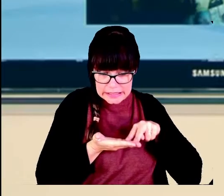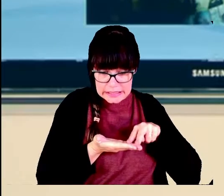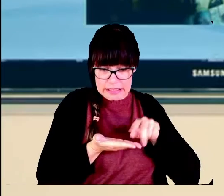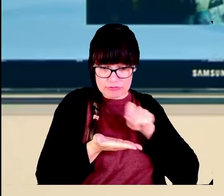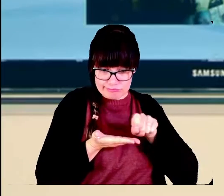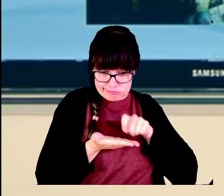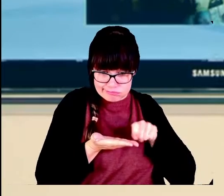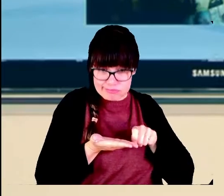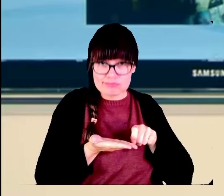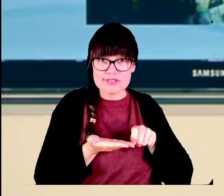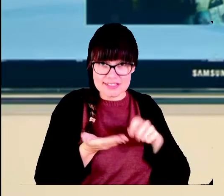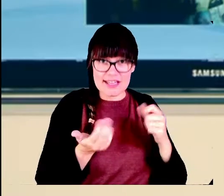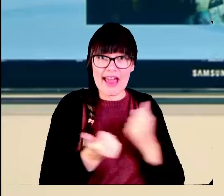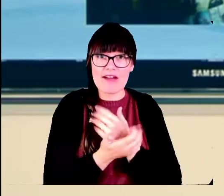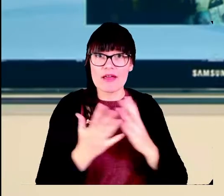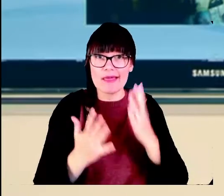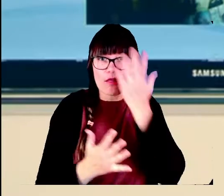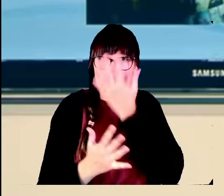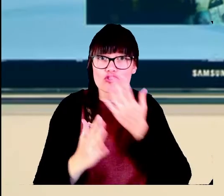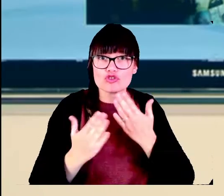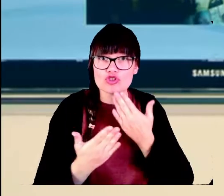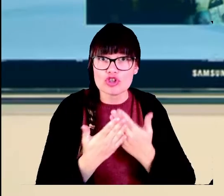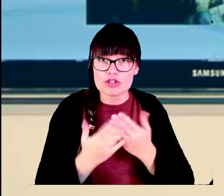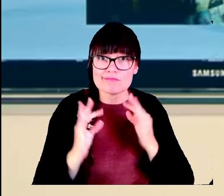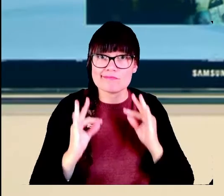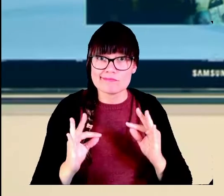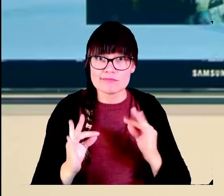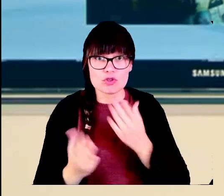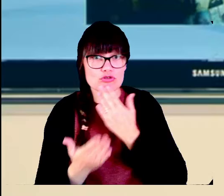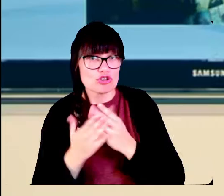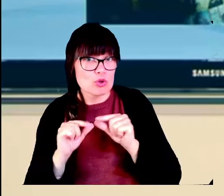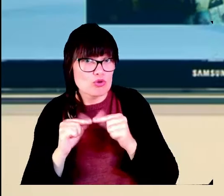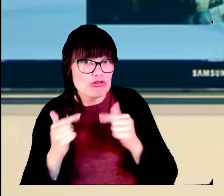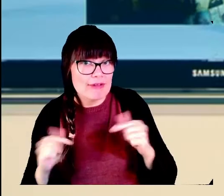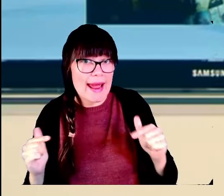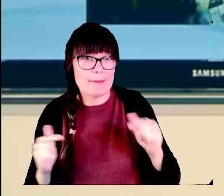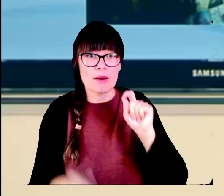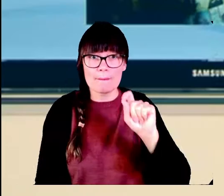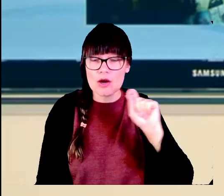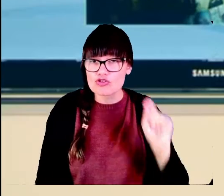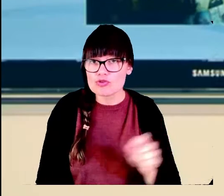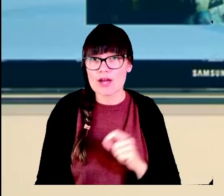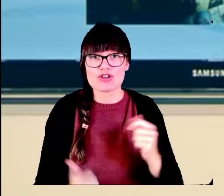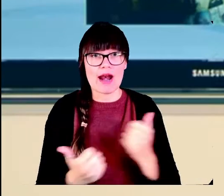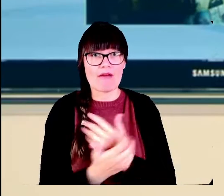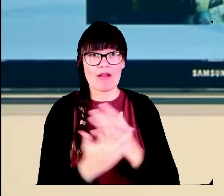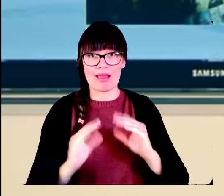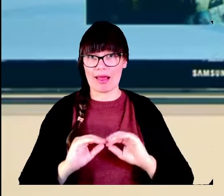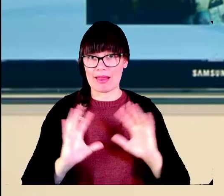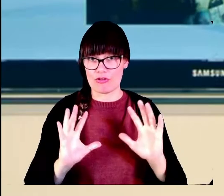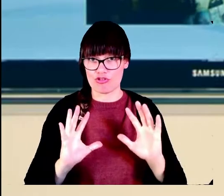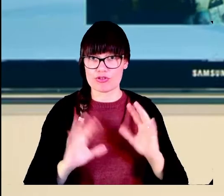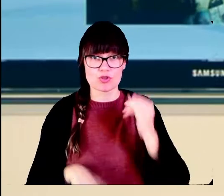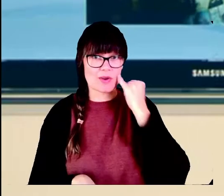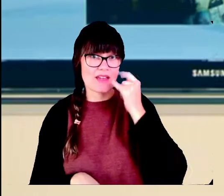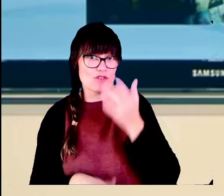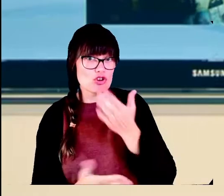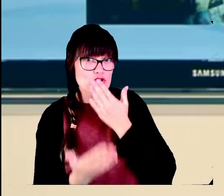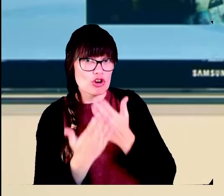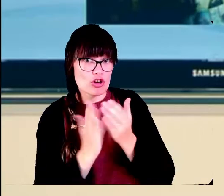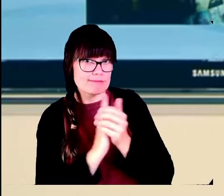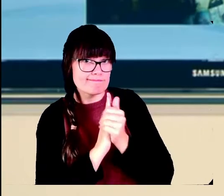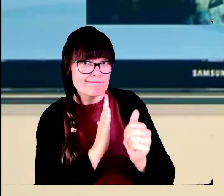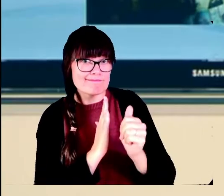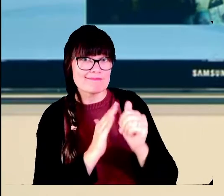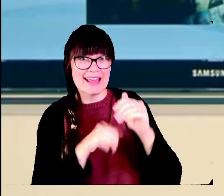So it's a lot of proofreading. It's a lot of being able to know good grammar skills and the way things should be done. So if you're good in English class and you're good at